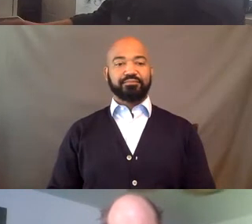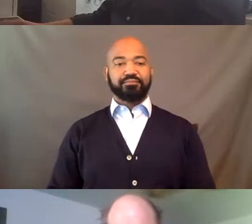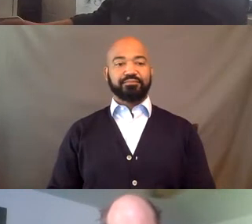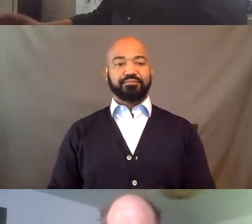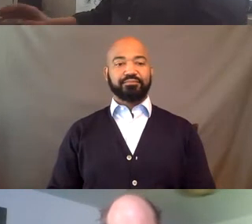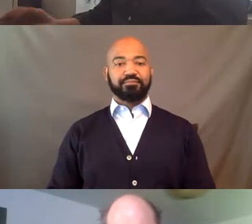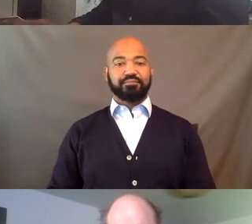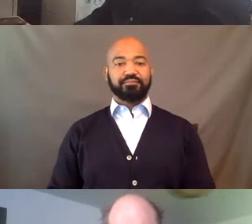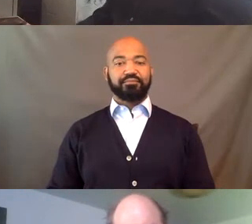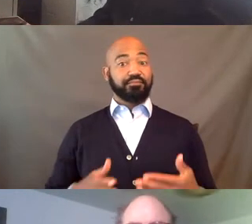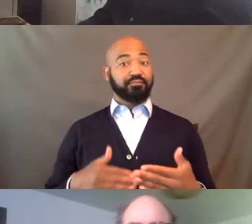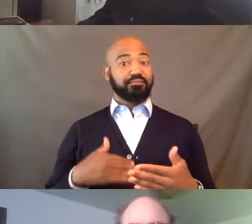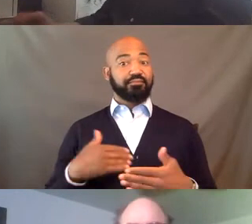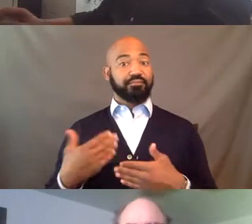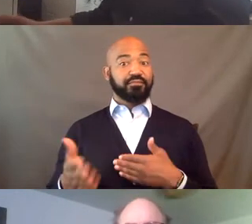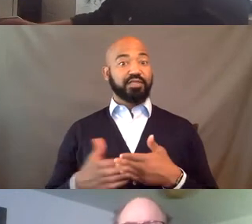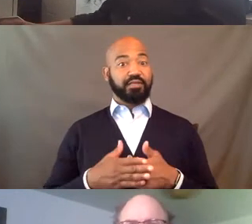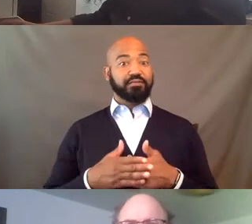the next steps,